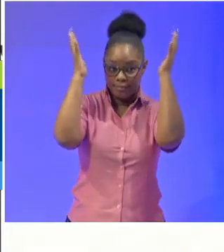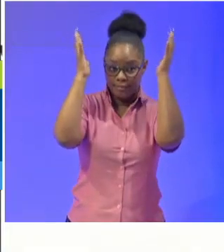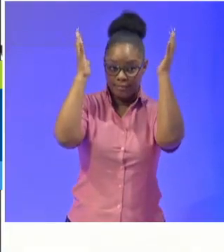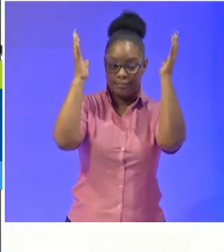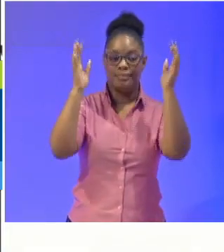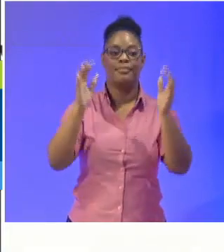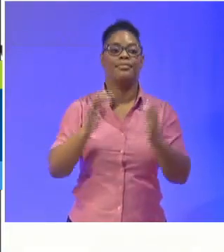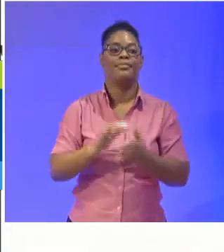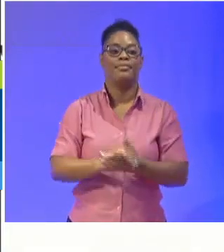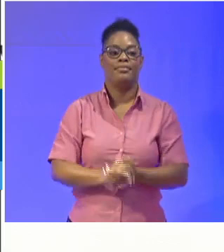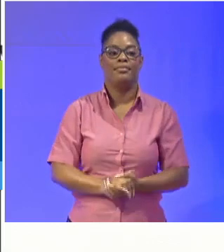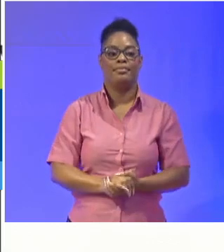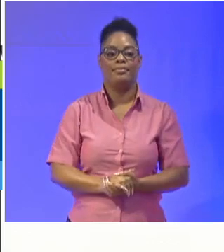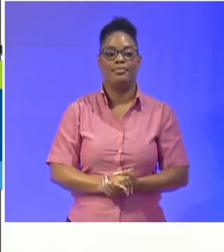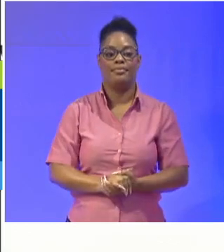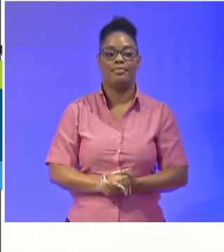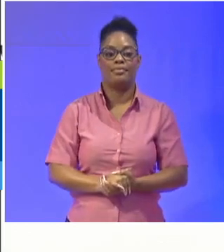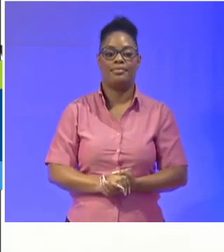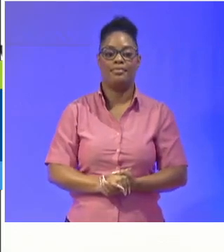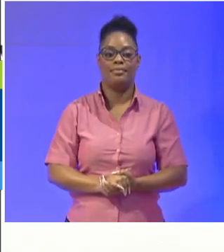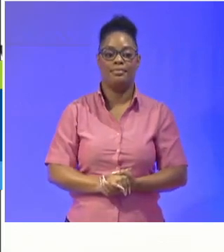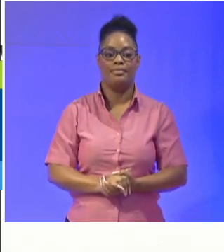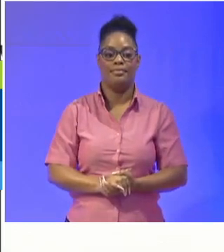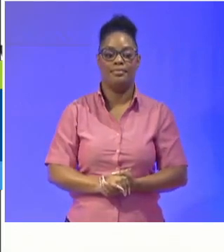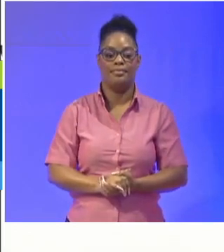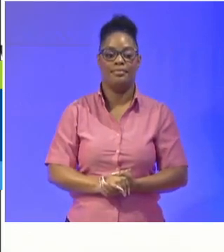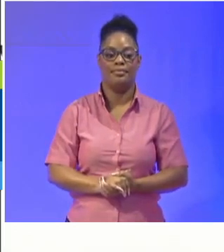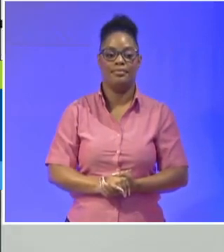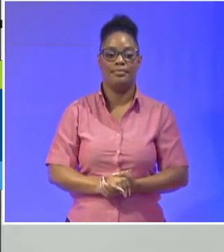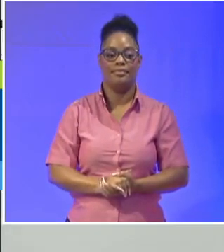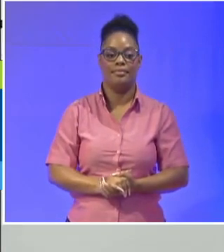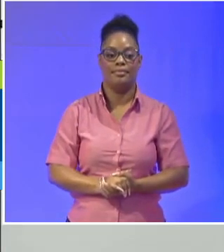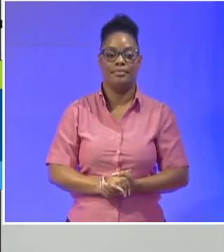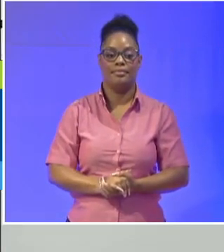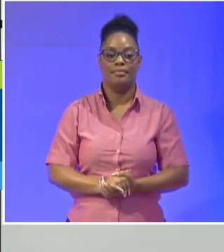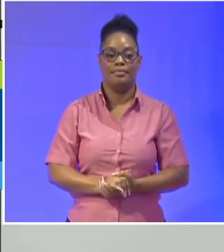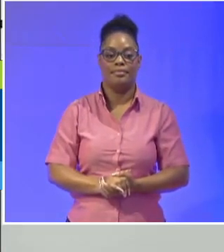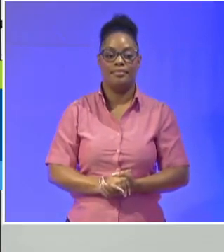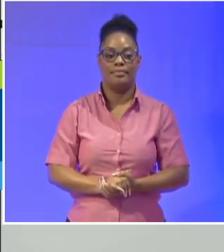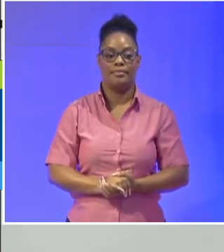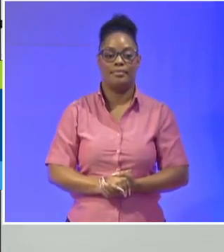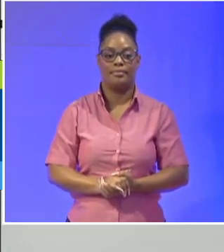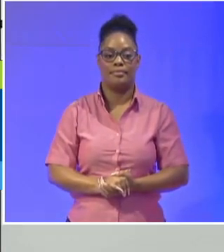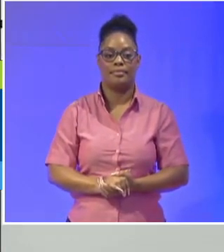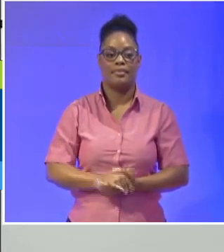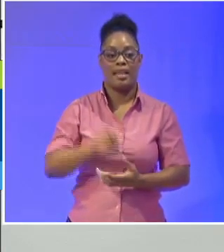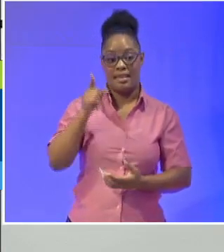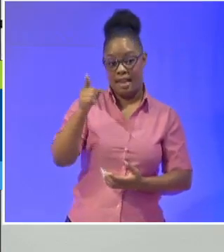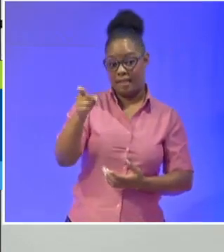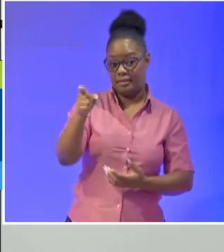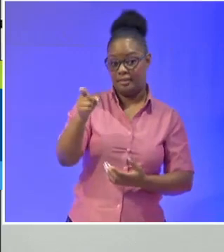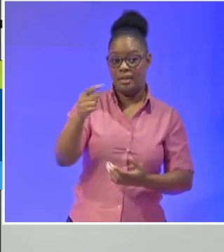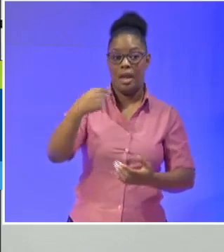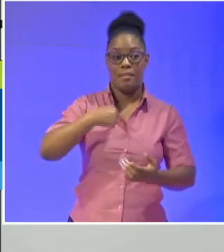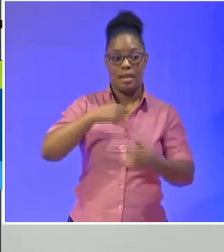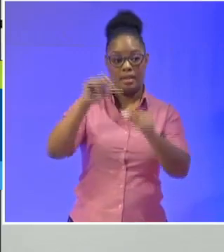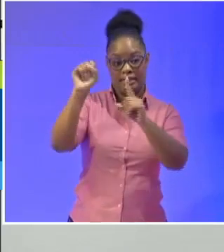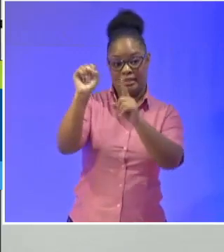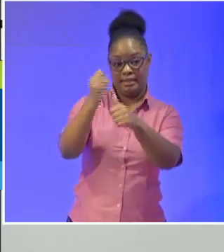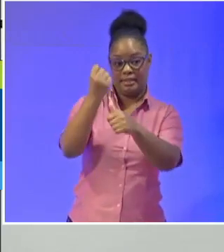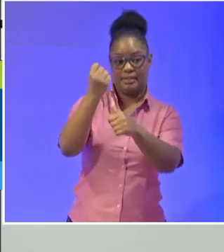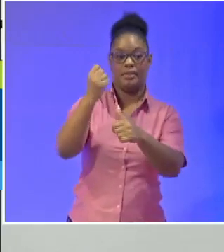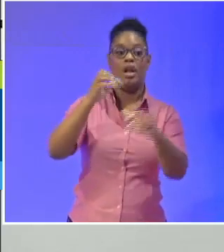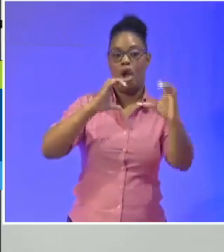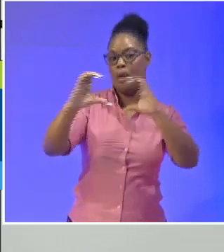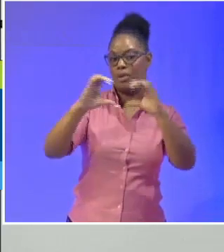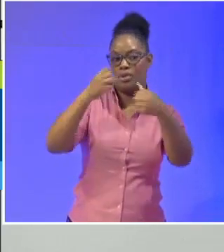Director, Epidemiology Division, Ministry of Health. I am Al Alexander, Senior Corporate